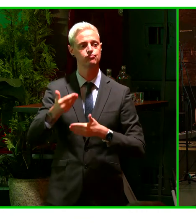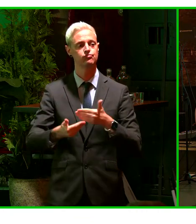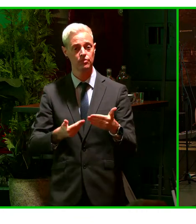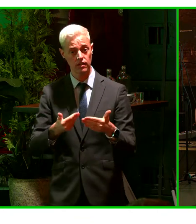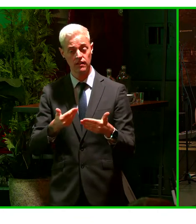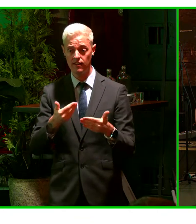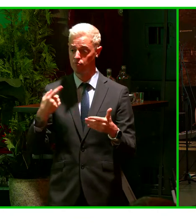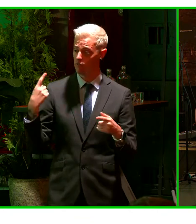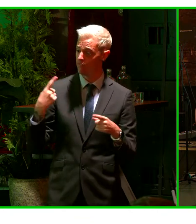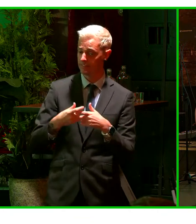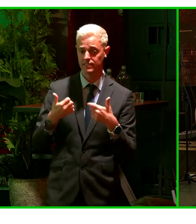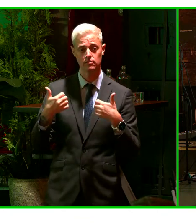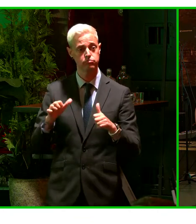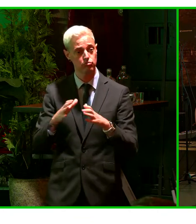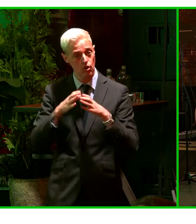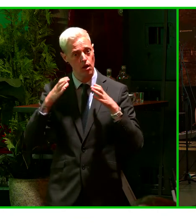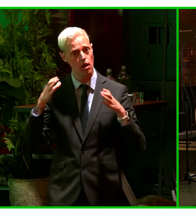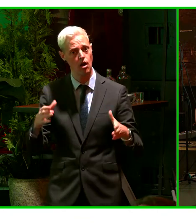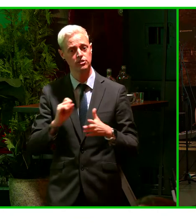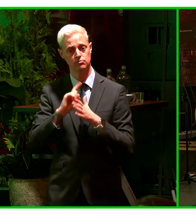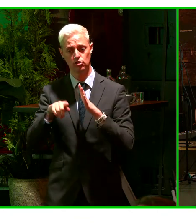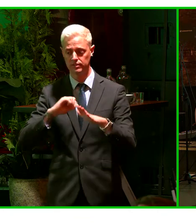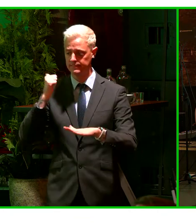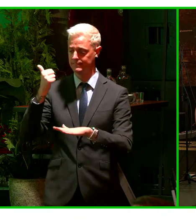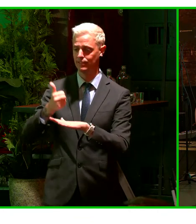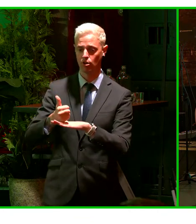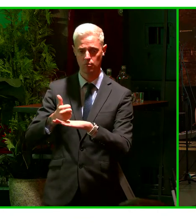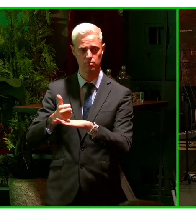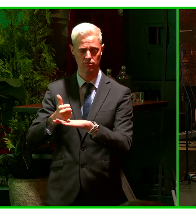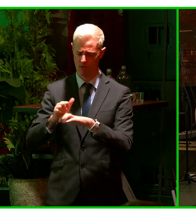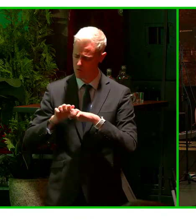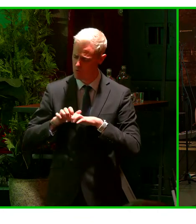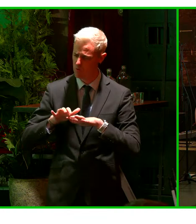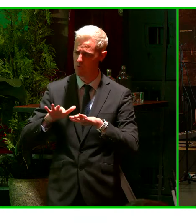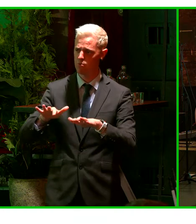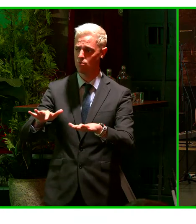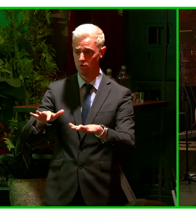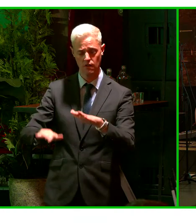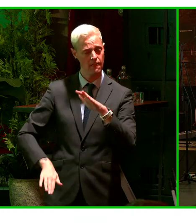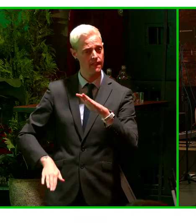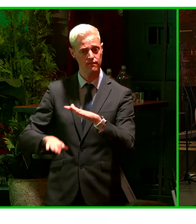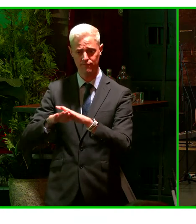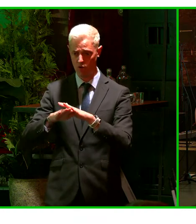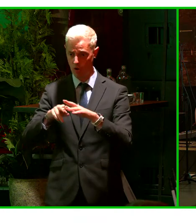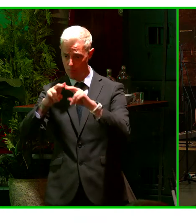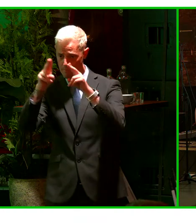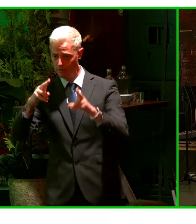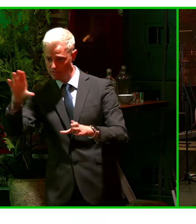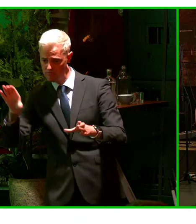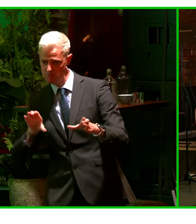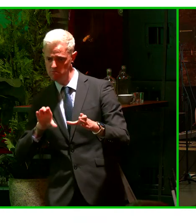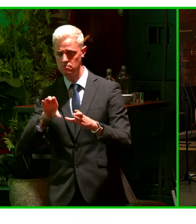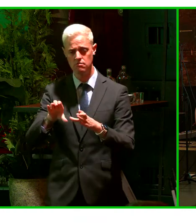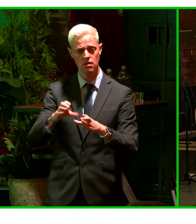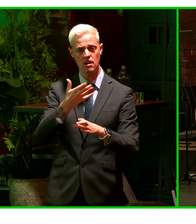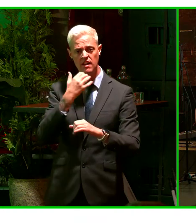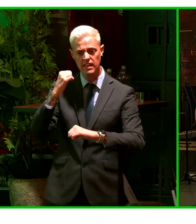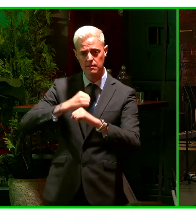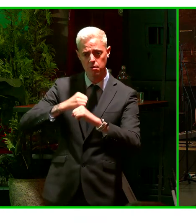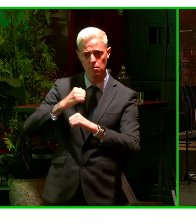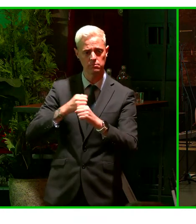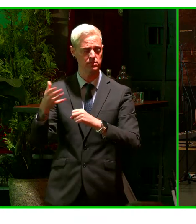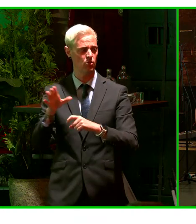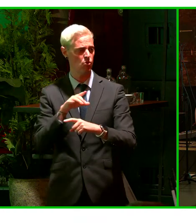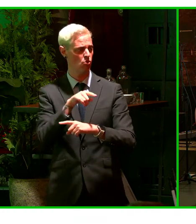have large-scale projects delivering mass rollouts of, as you heard before, retrofitting buildings, heat pumps,